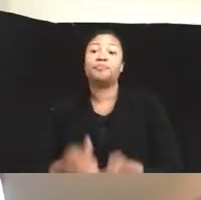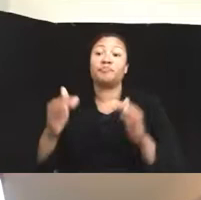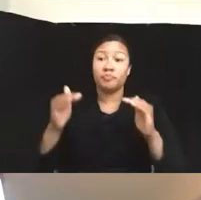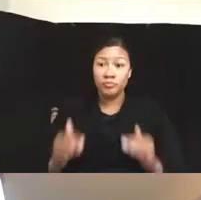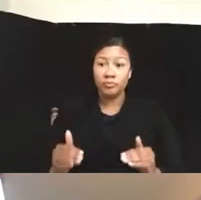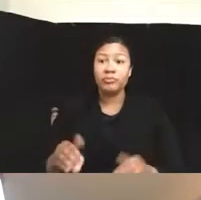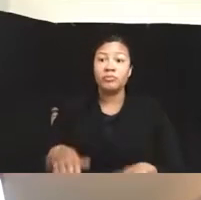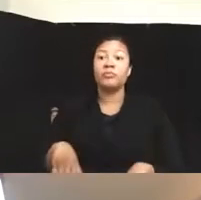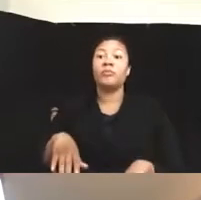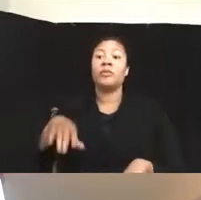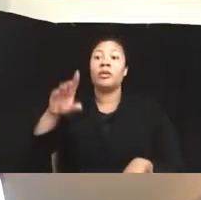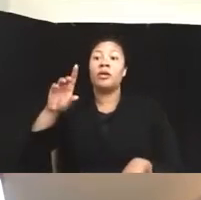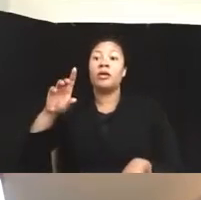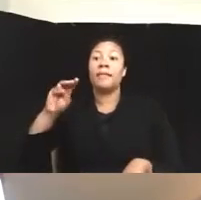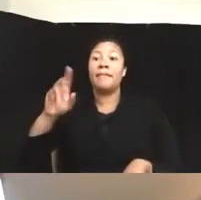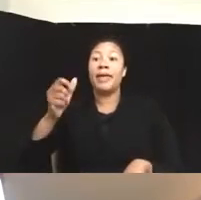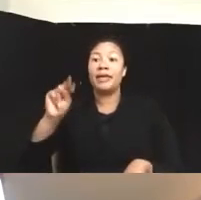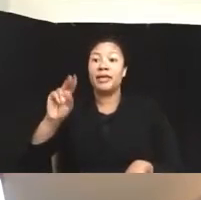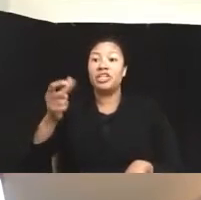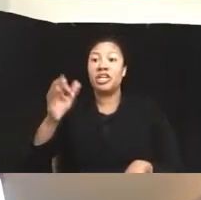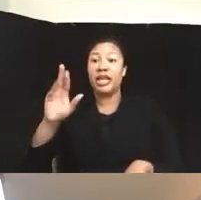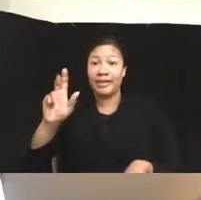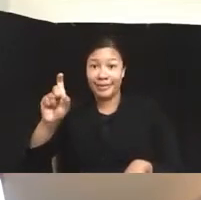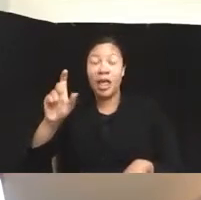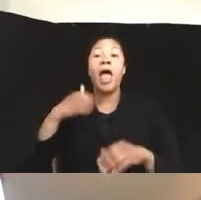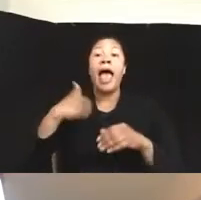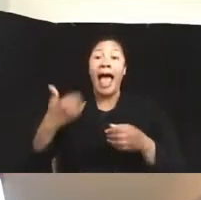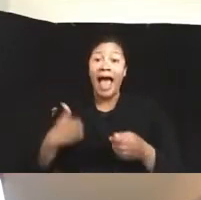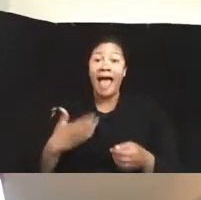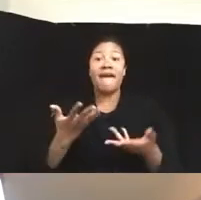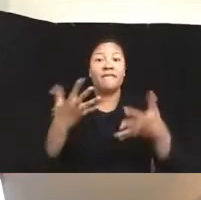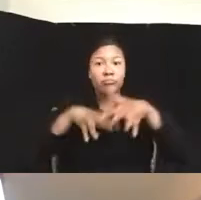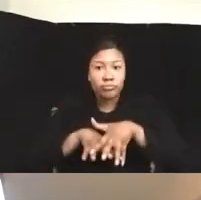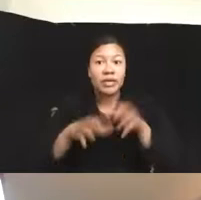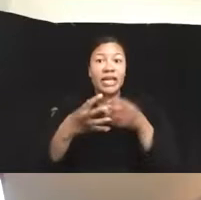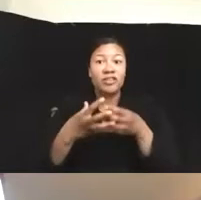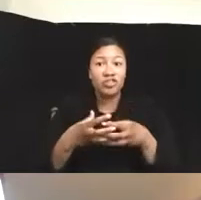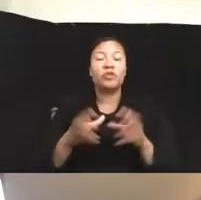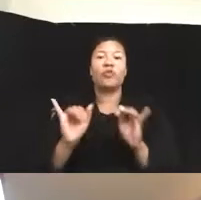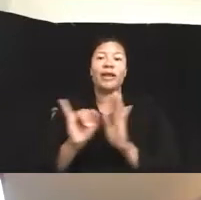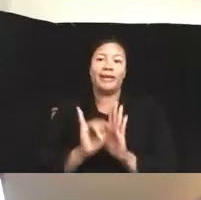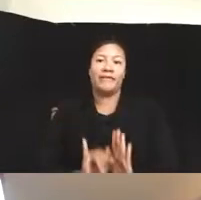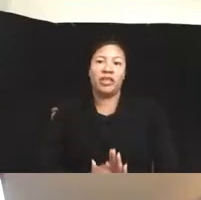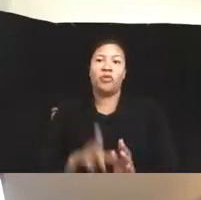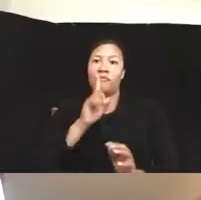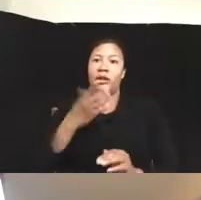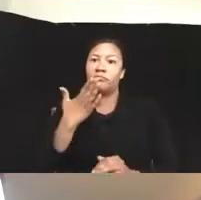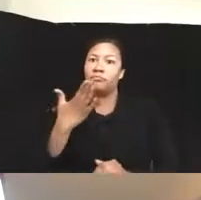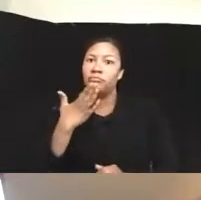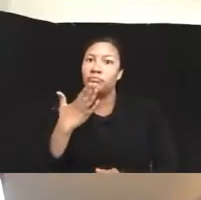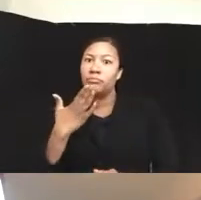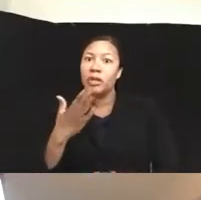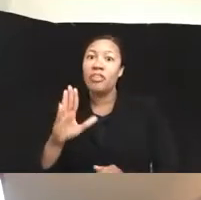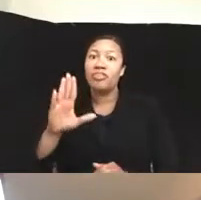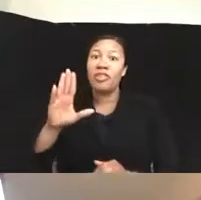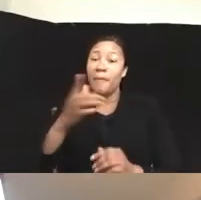with intersectional identities, I'm touched to see this conversation take place. The transnational Black feminist framework provides space for more identities to be recognized. What is